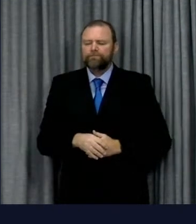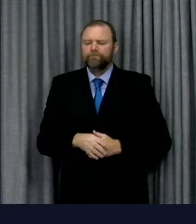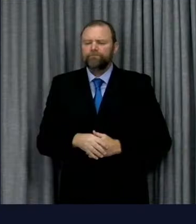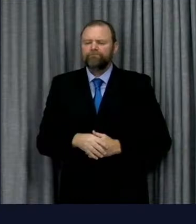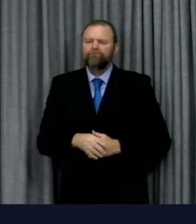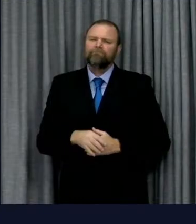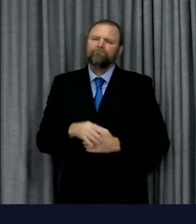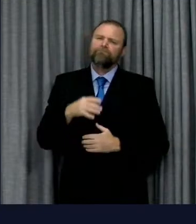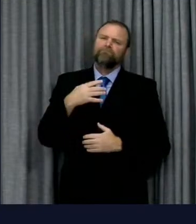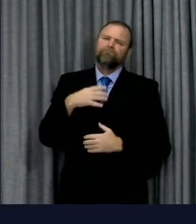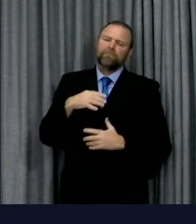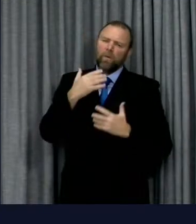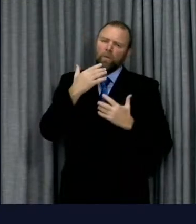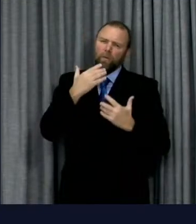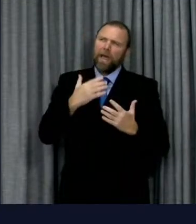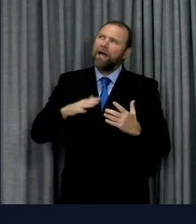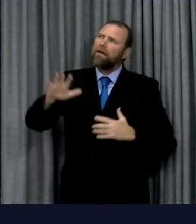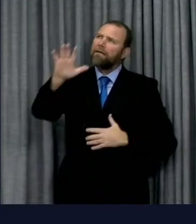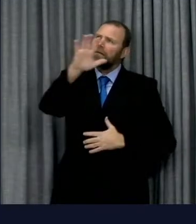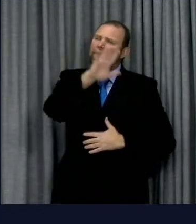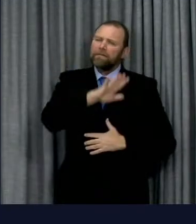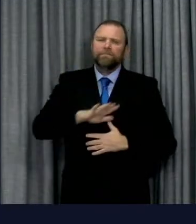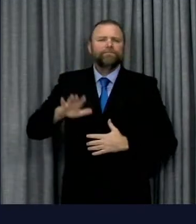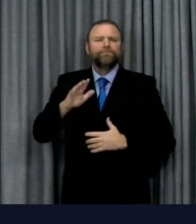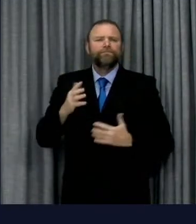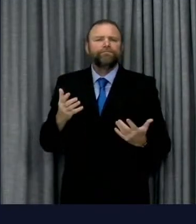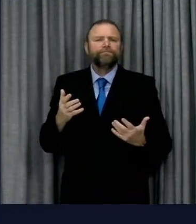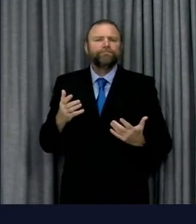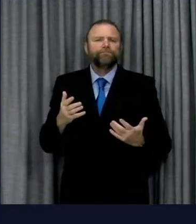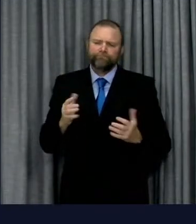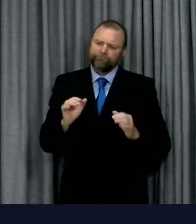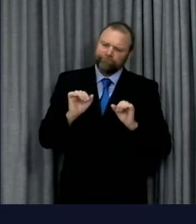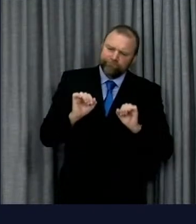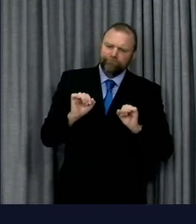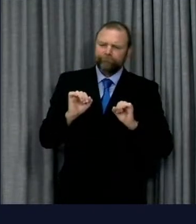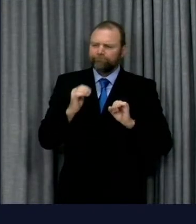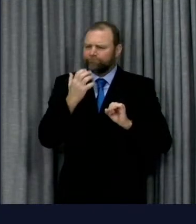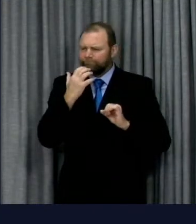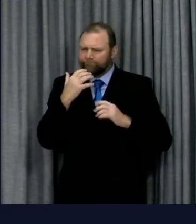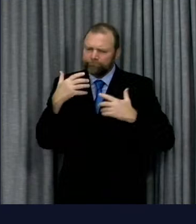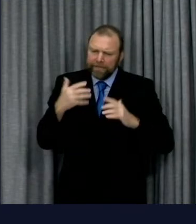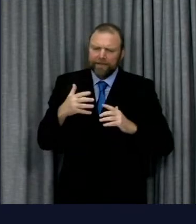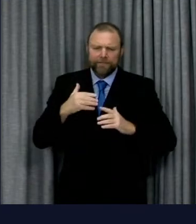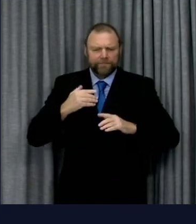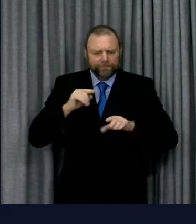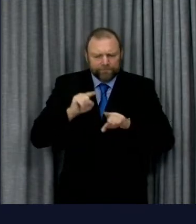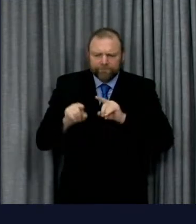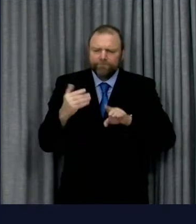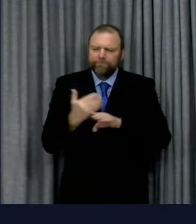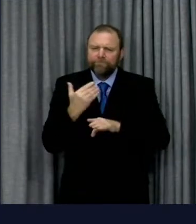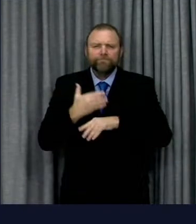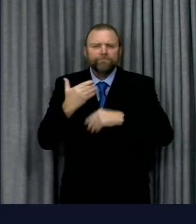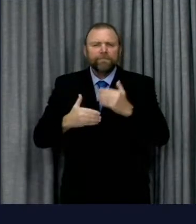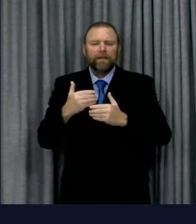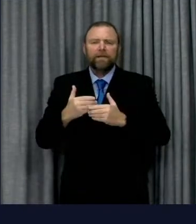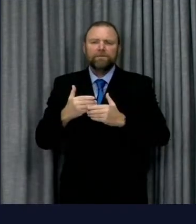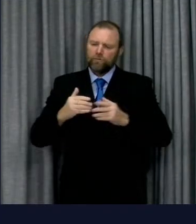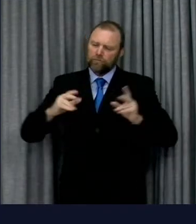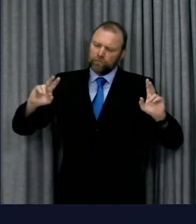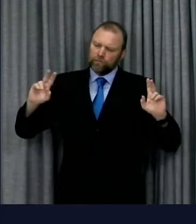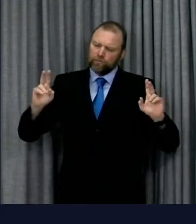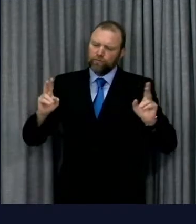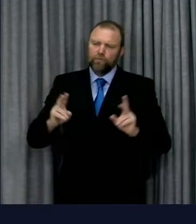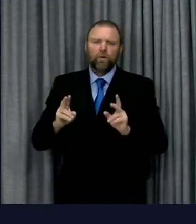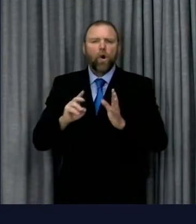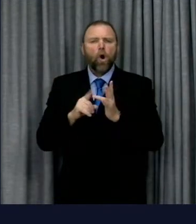everyone for all their efforts over these difficult weeks to help bring this Omicron wave to